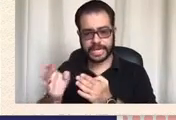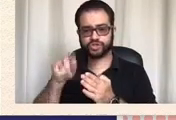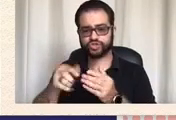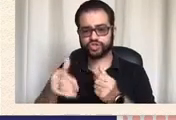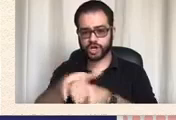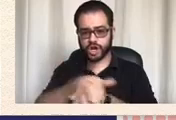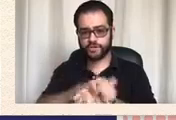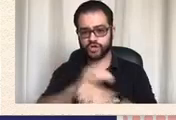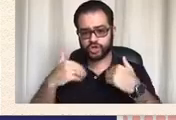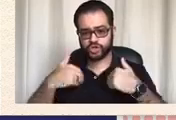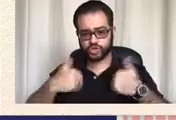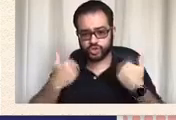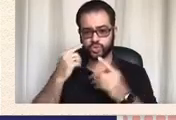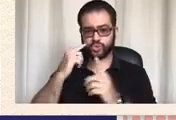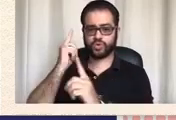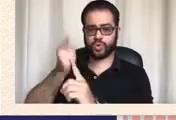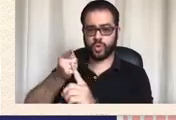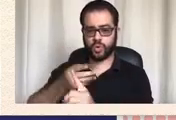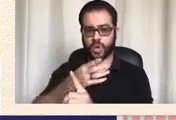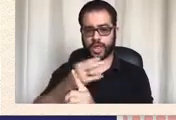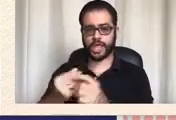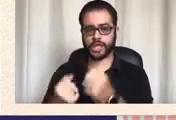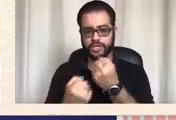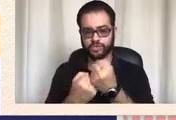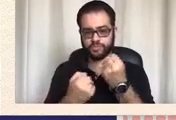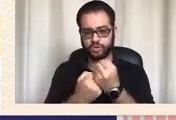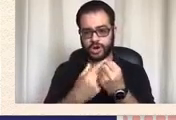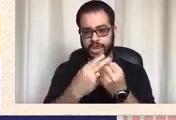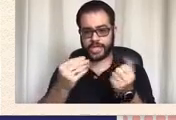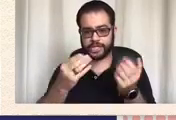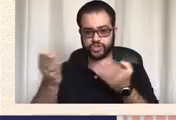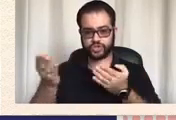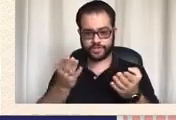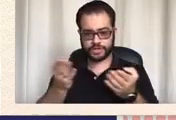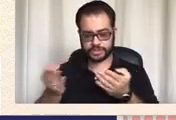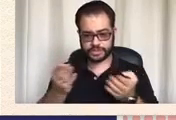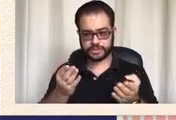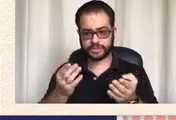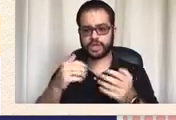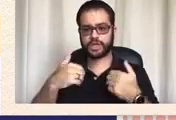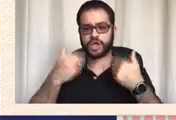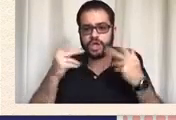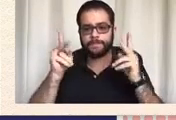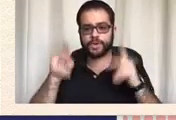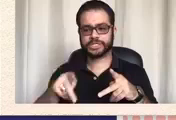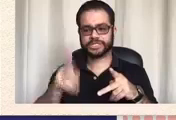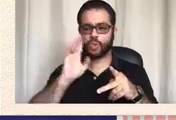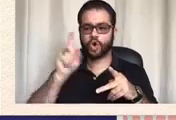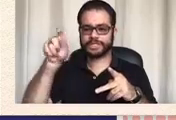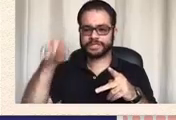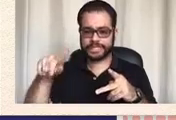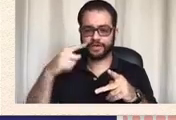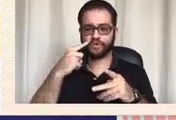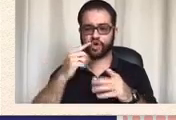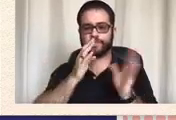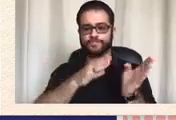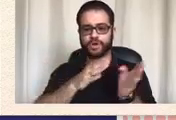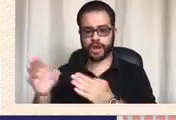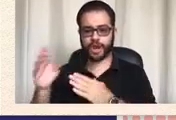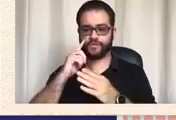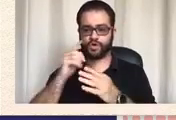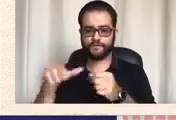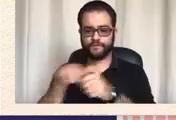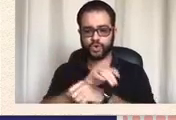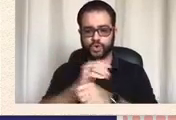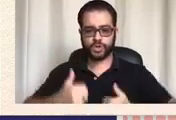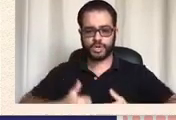and services that that young person with a disability will need to prepare for the fullest life possible as an adult. The transition